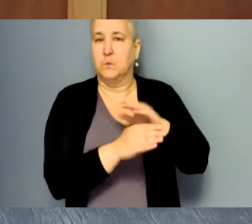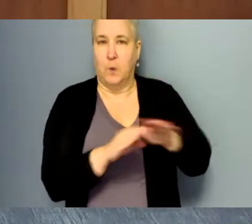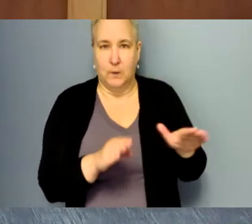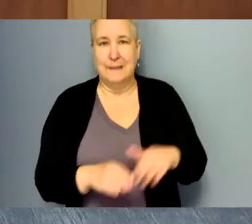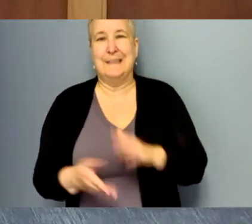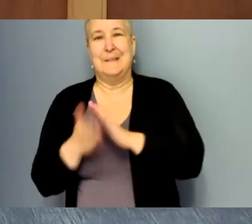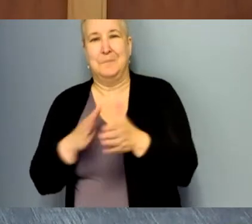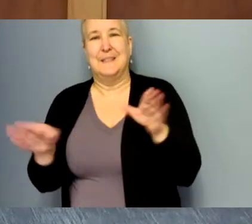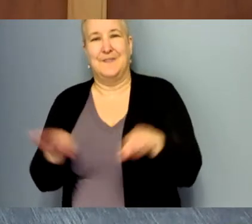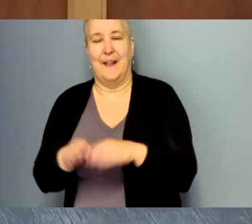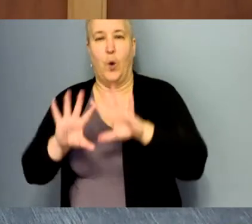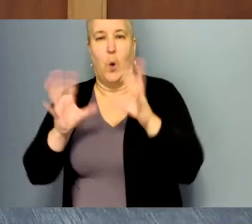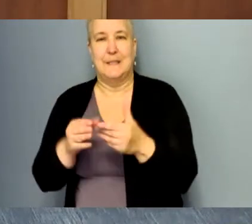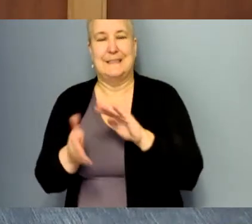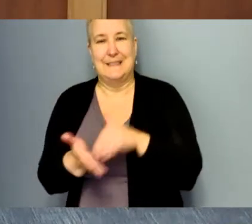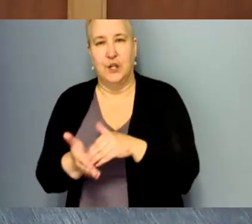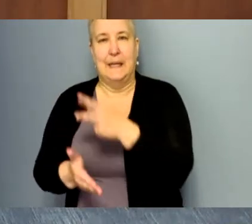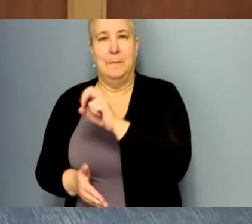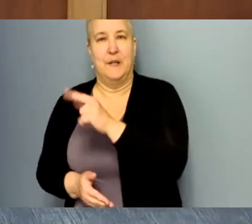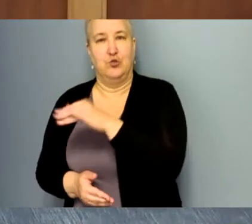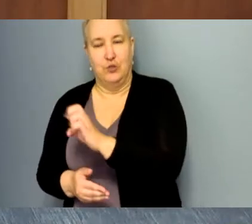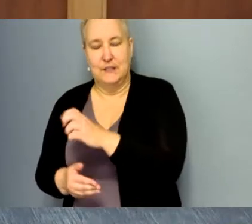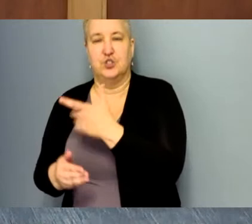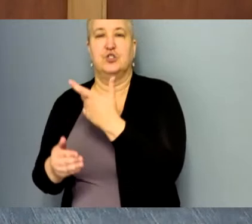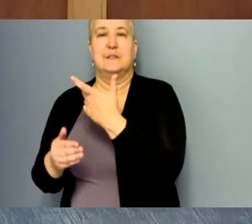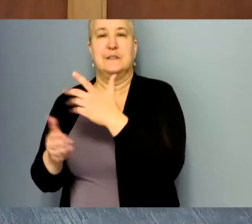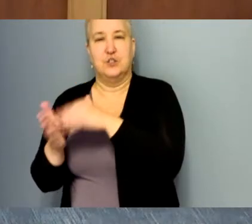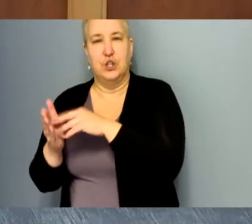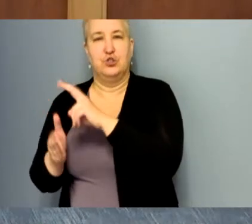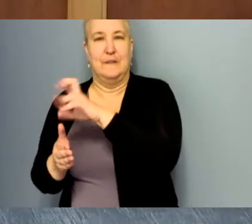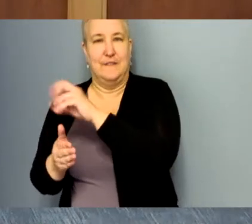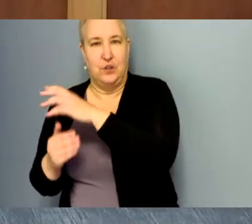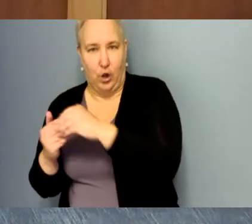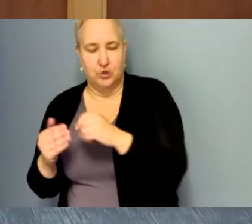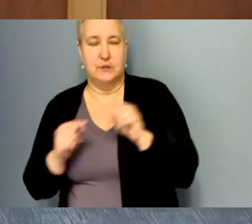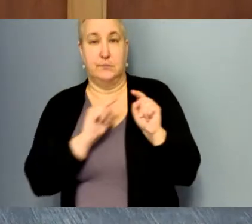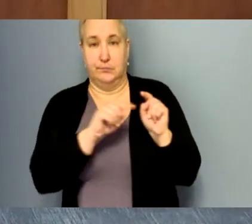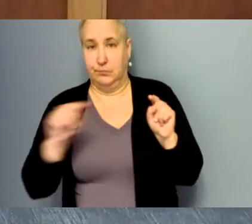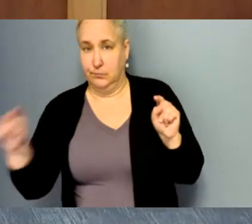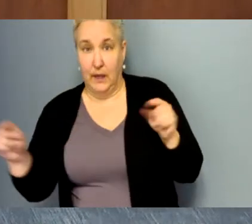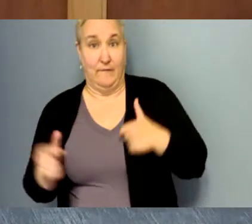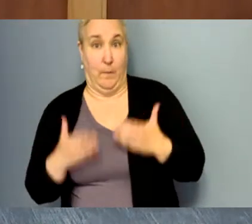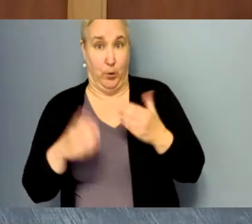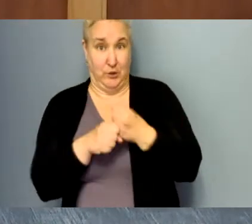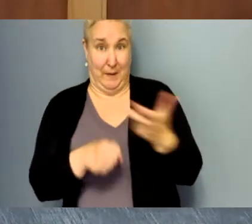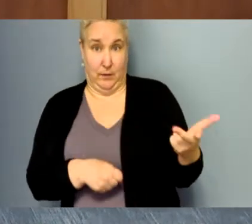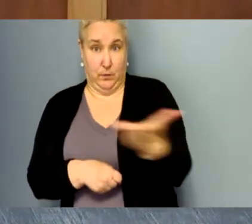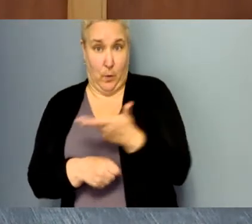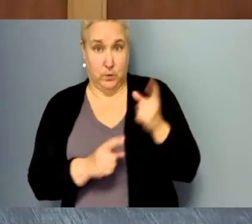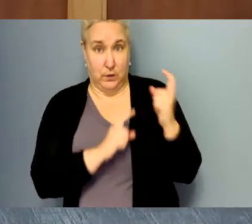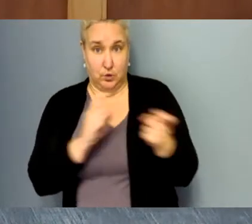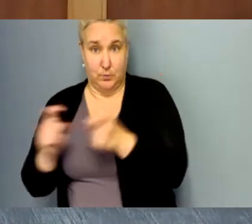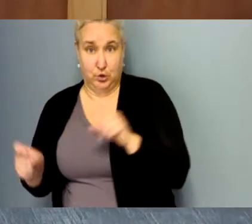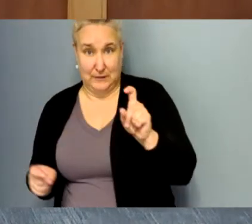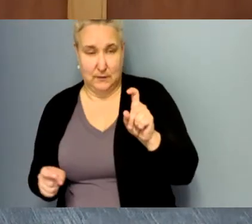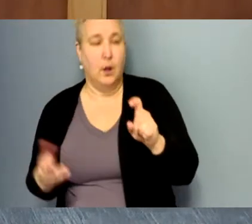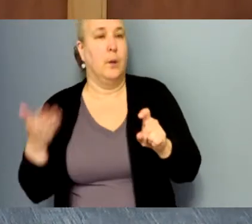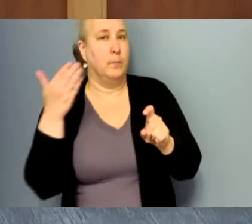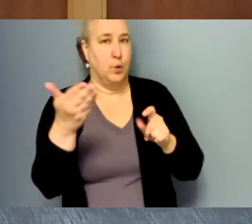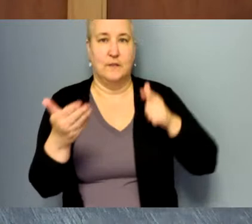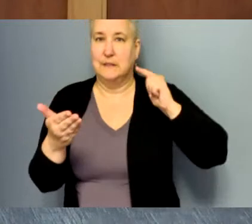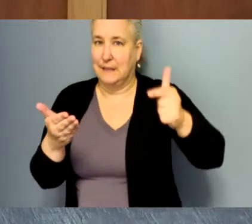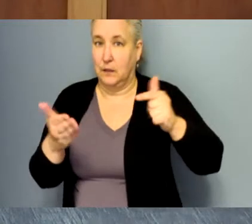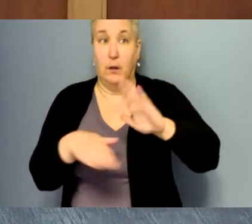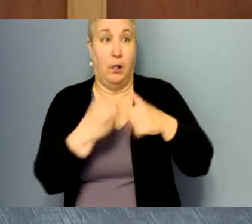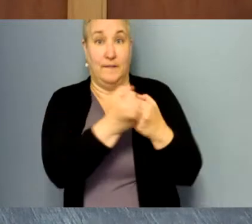Center $3,000, Penn Ridge Music Association $250. Is there a motion to make those contributions? So moved. Second? All